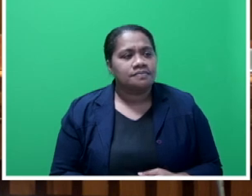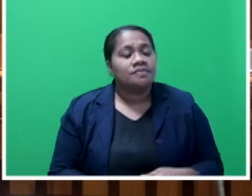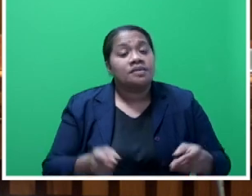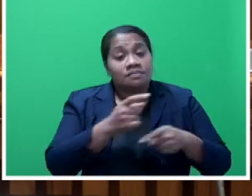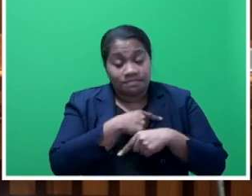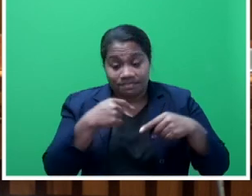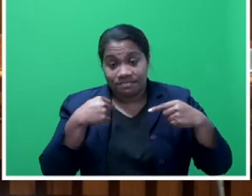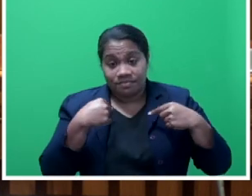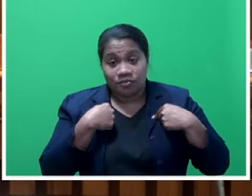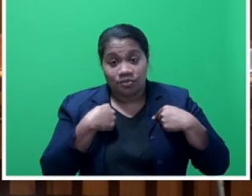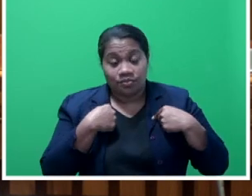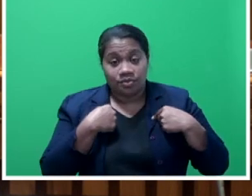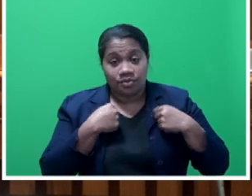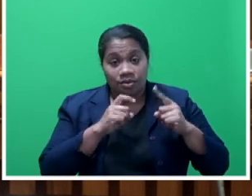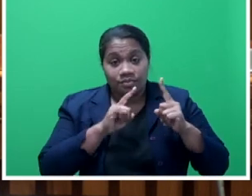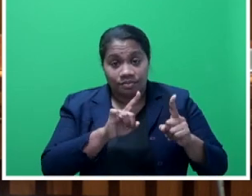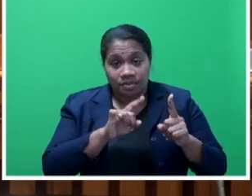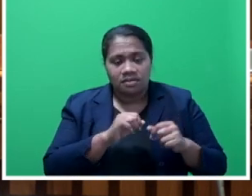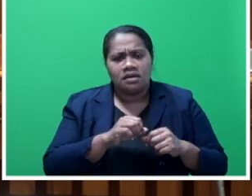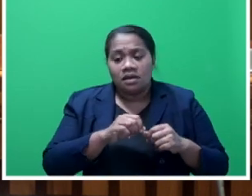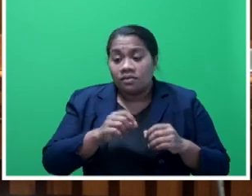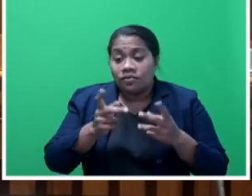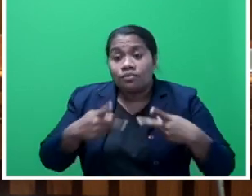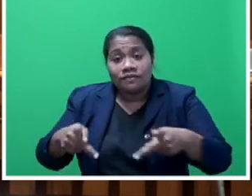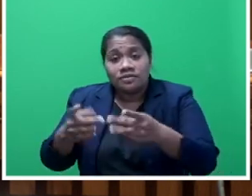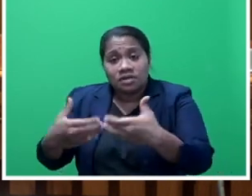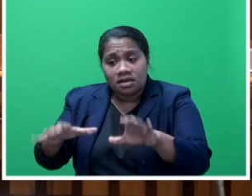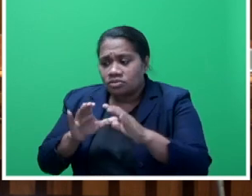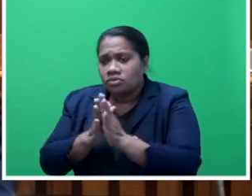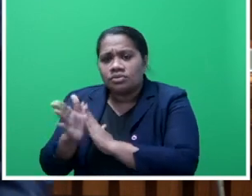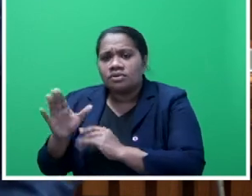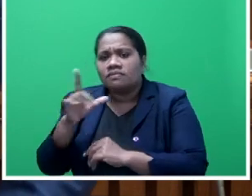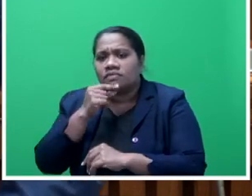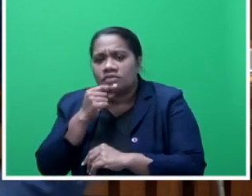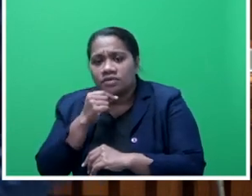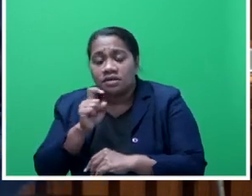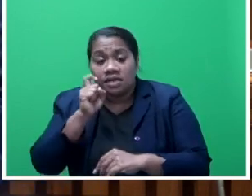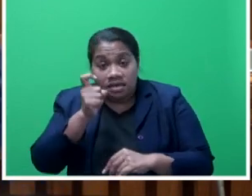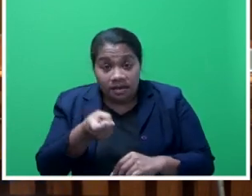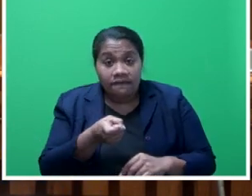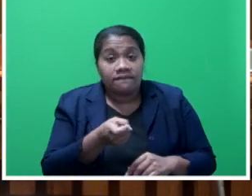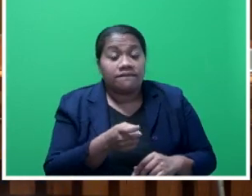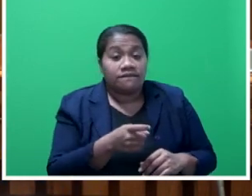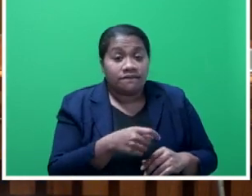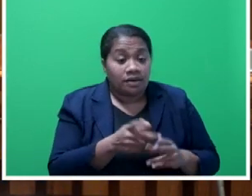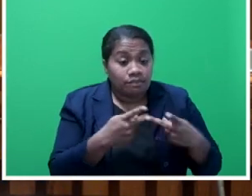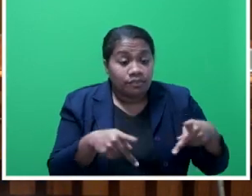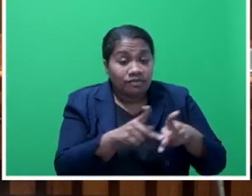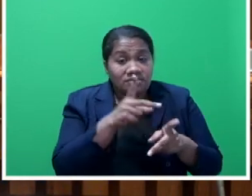Provincial councils go out and take loans. If the provincial councils default on their loans, we will be morally obliged to go and rescue